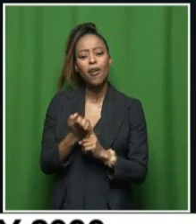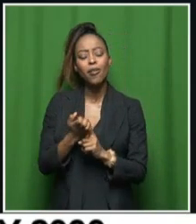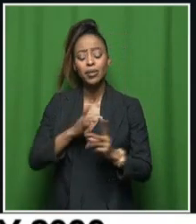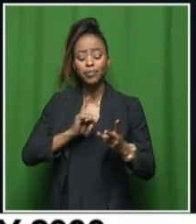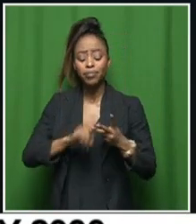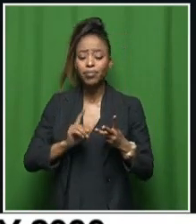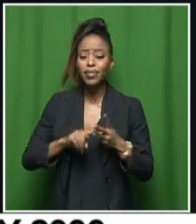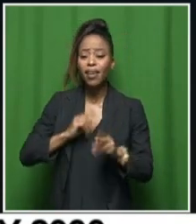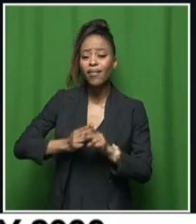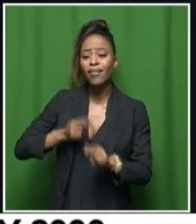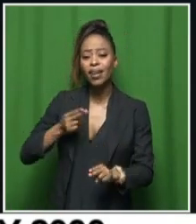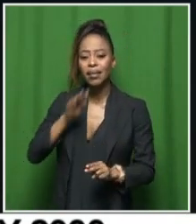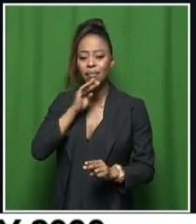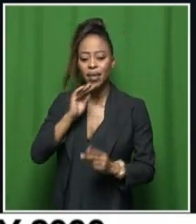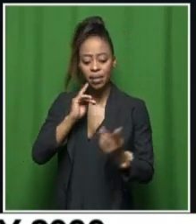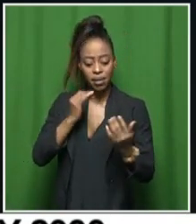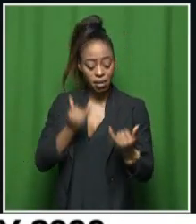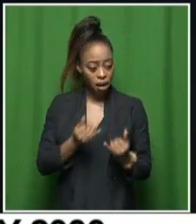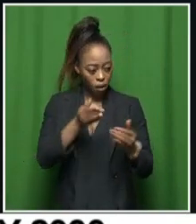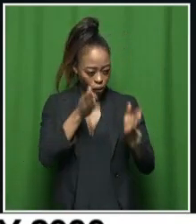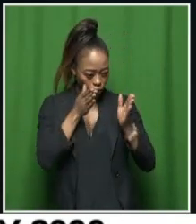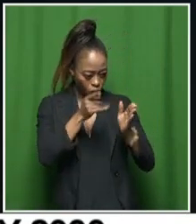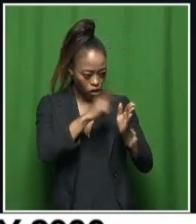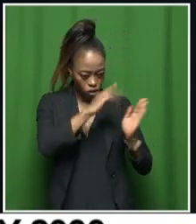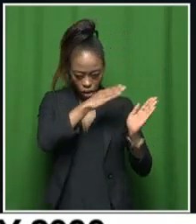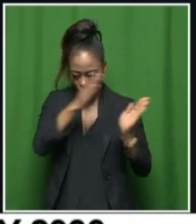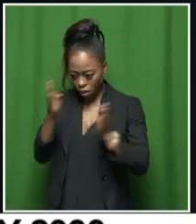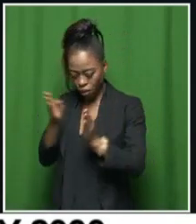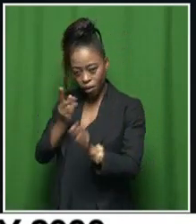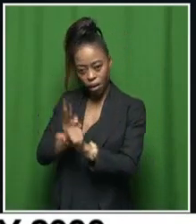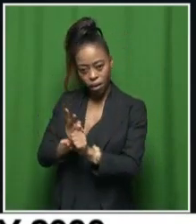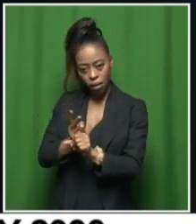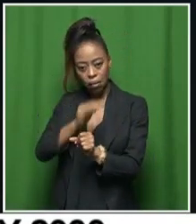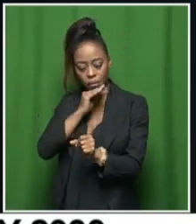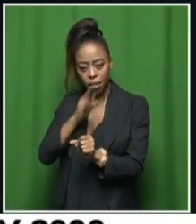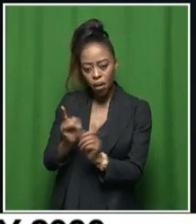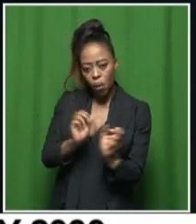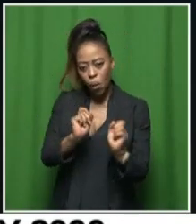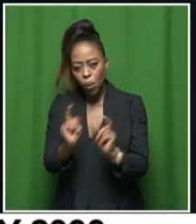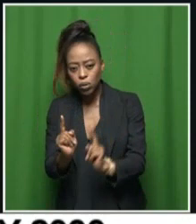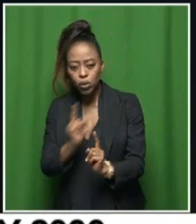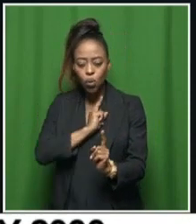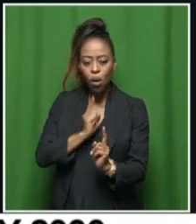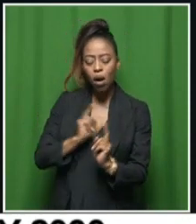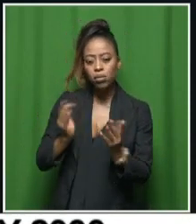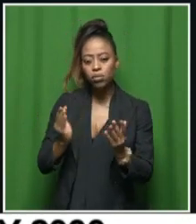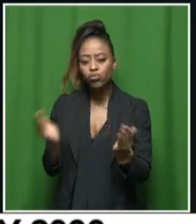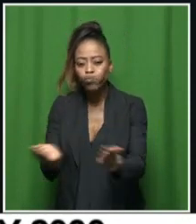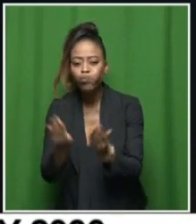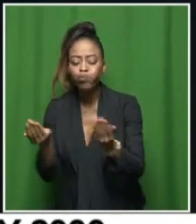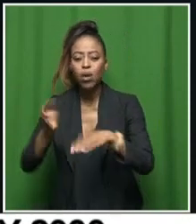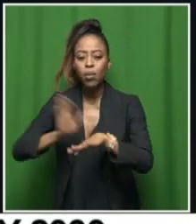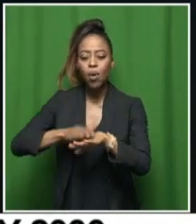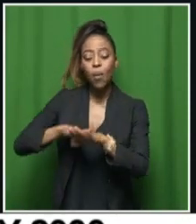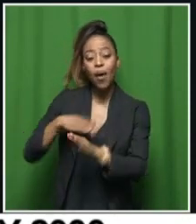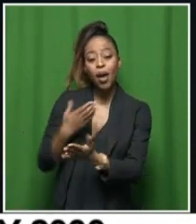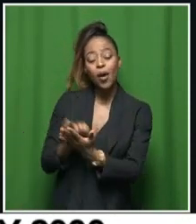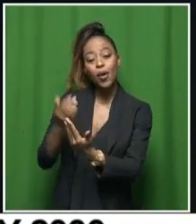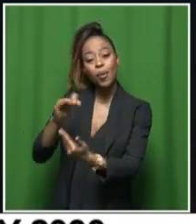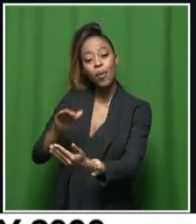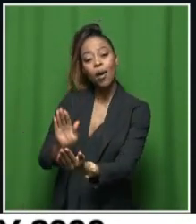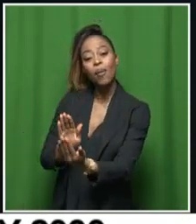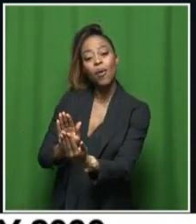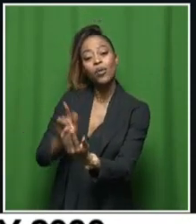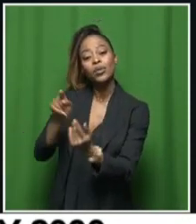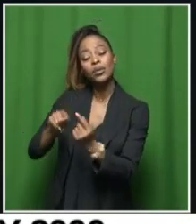And then finally, repurpose, where we're really looking for opportunities to embrace a more circular economy approach within